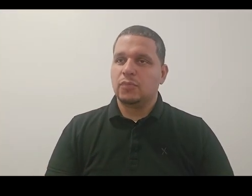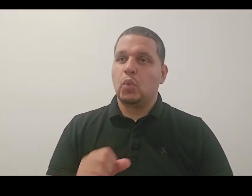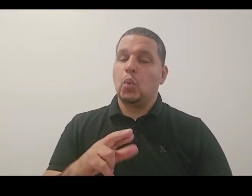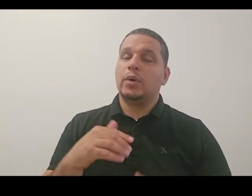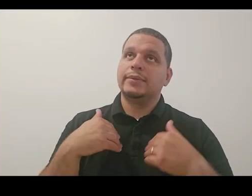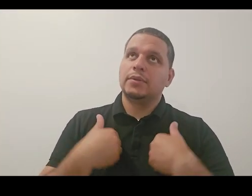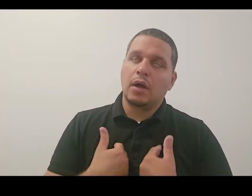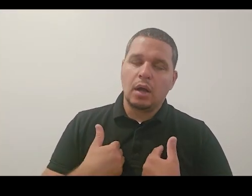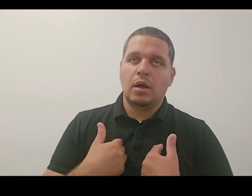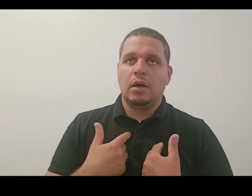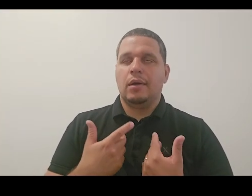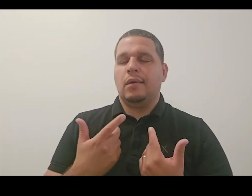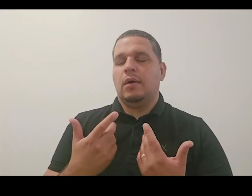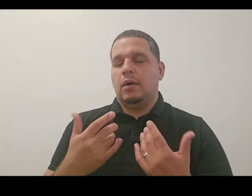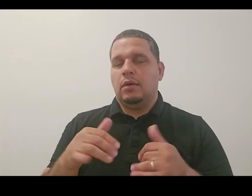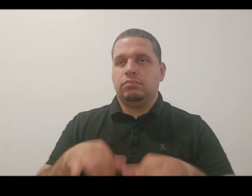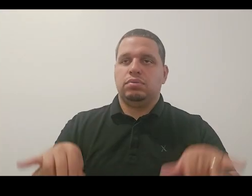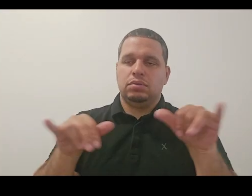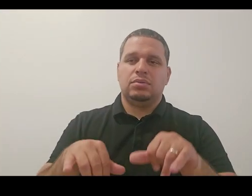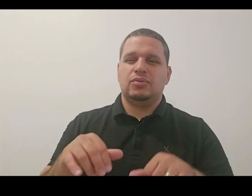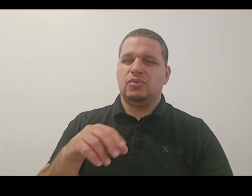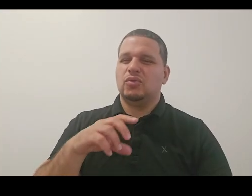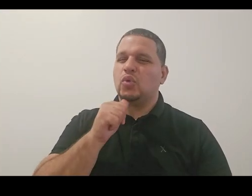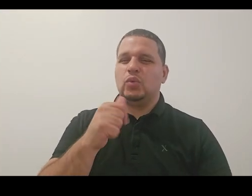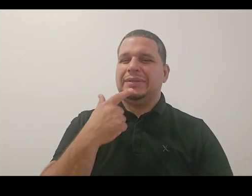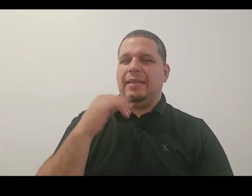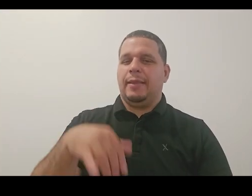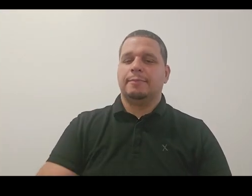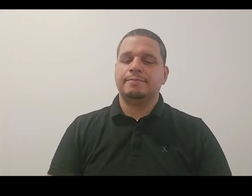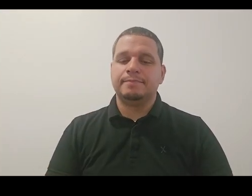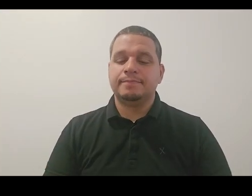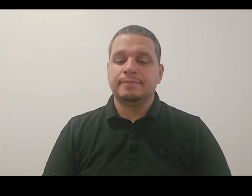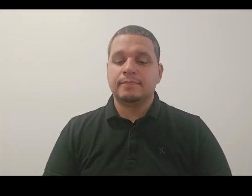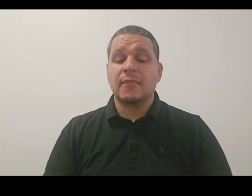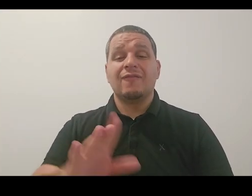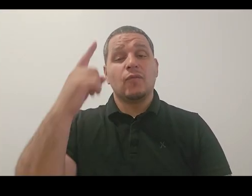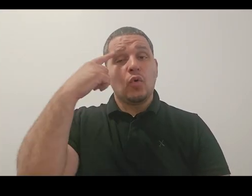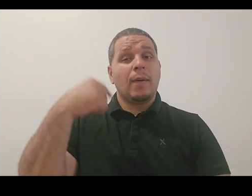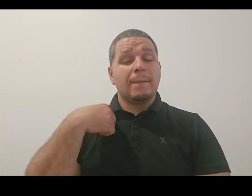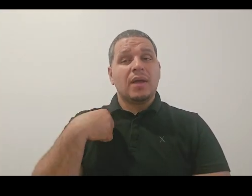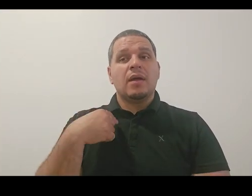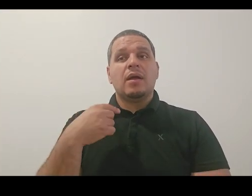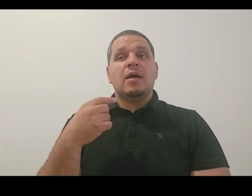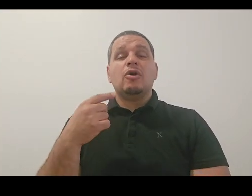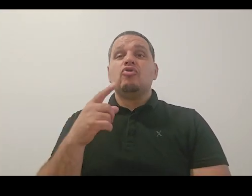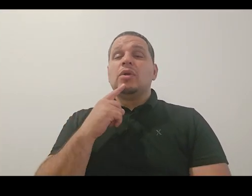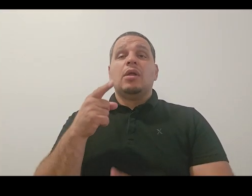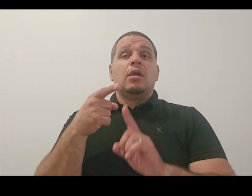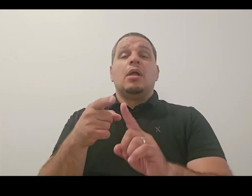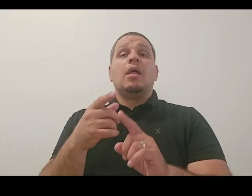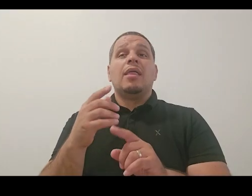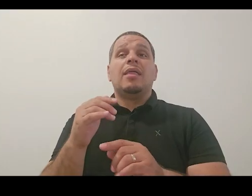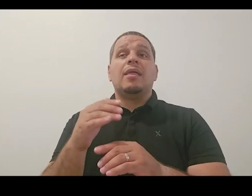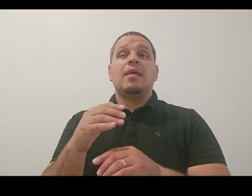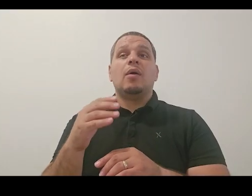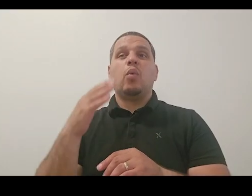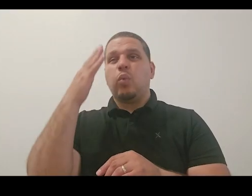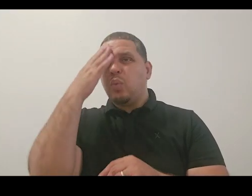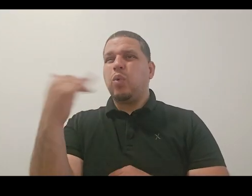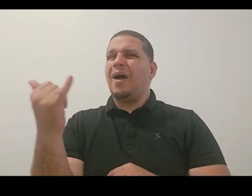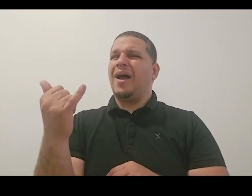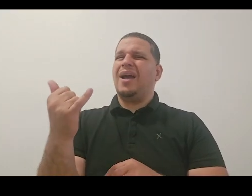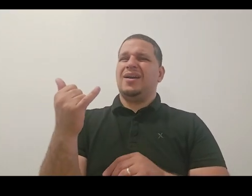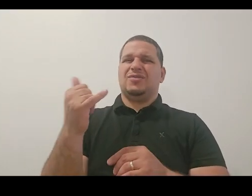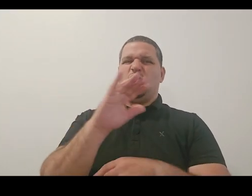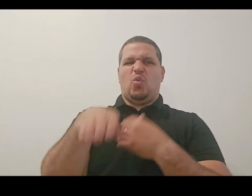least tiredness into your reaction. But I think for me, the end call on